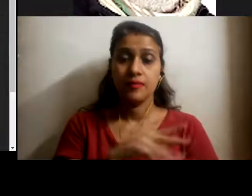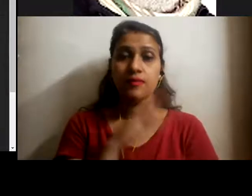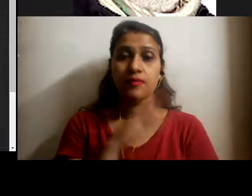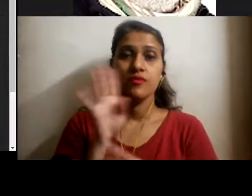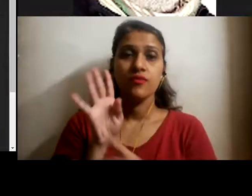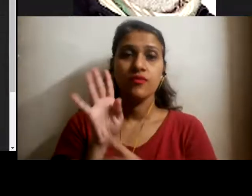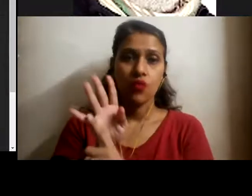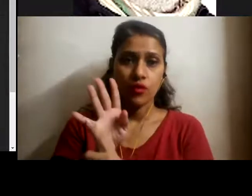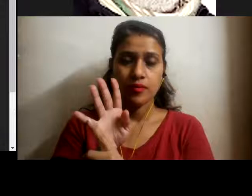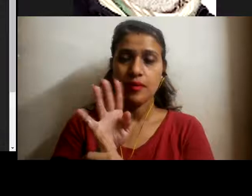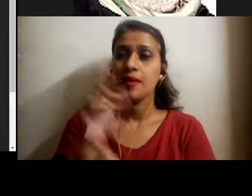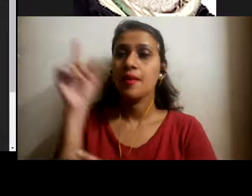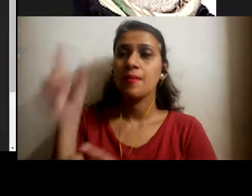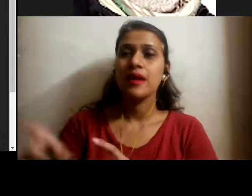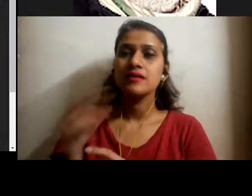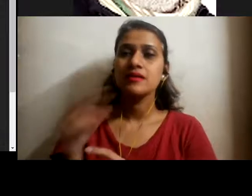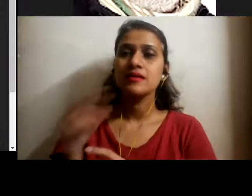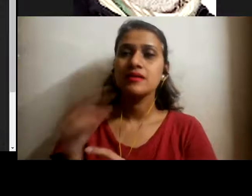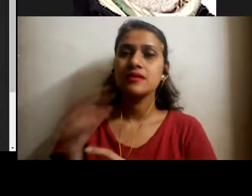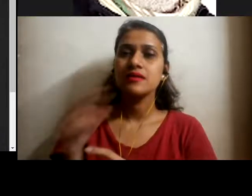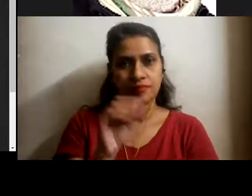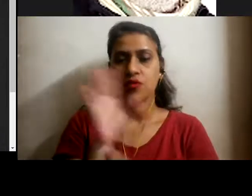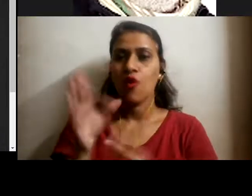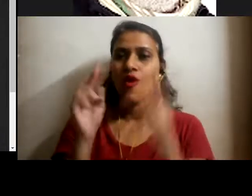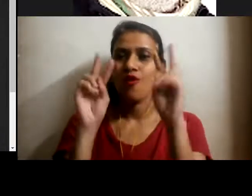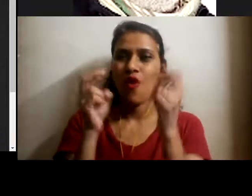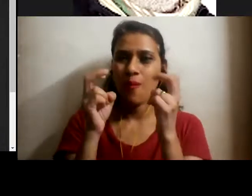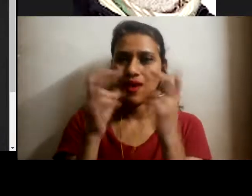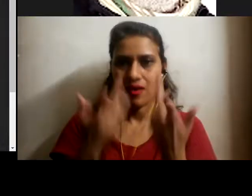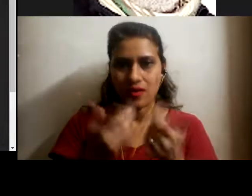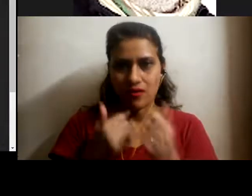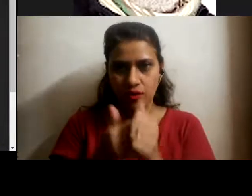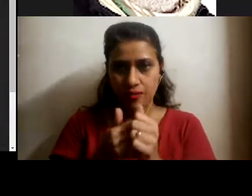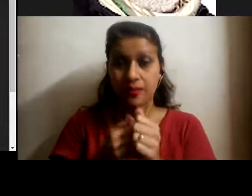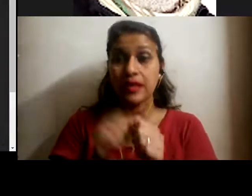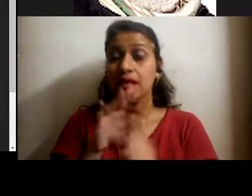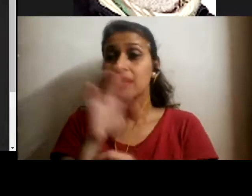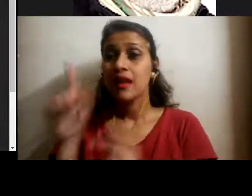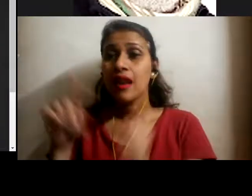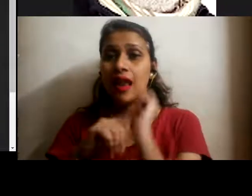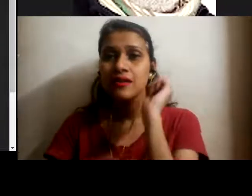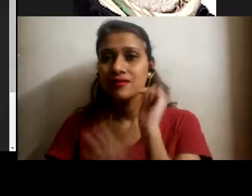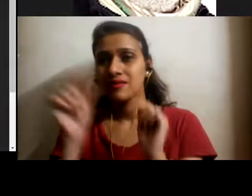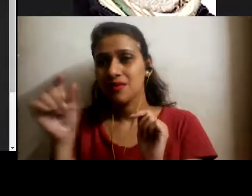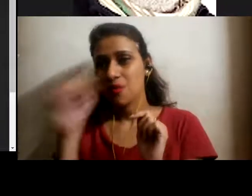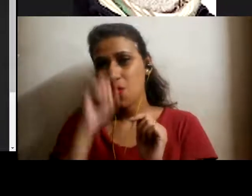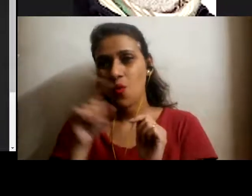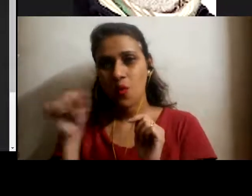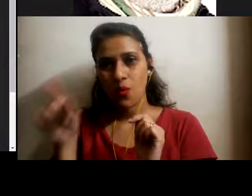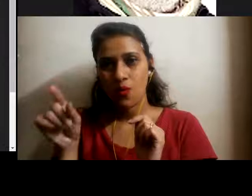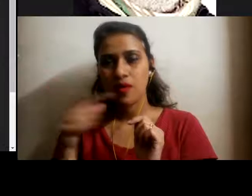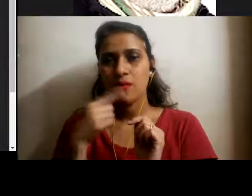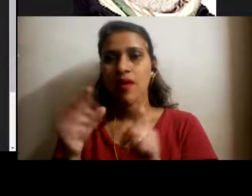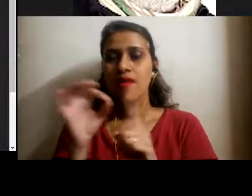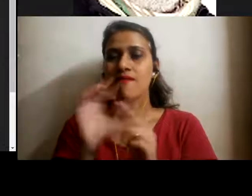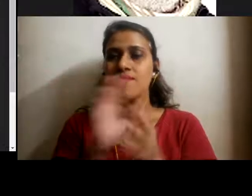Then the party name, then just now we saw by topic. Words and phrases are a bit tricky to use. So it is